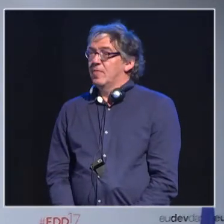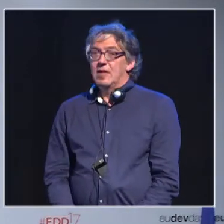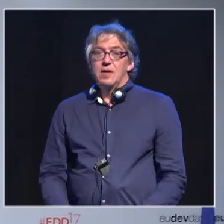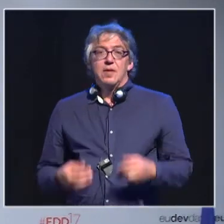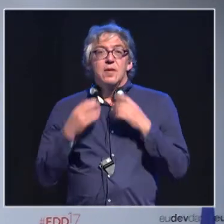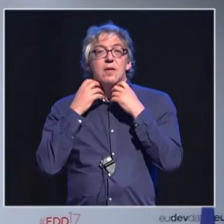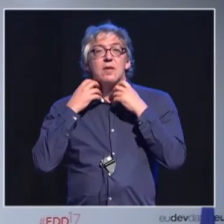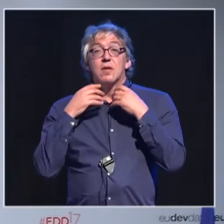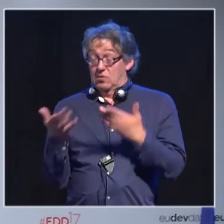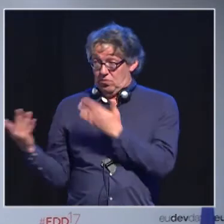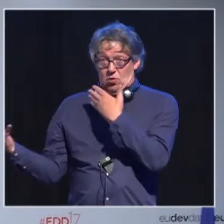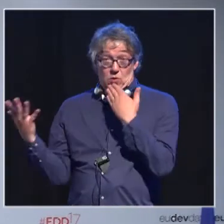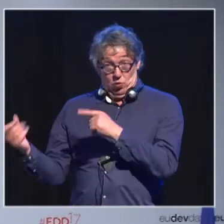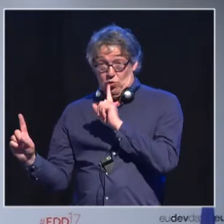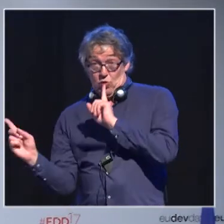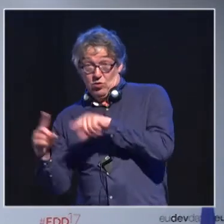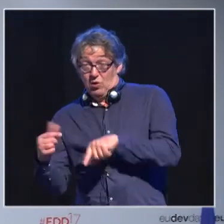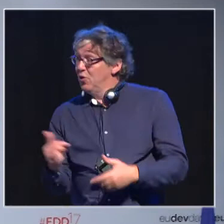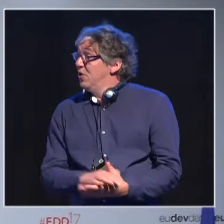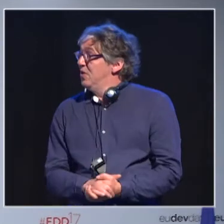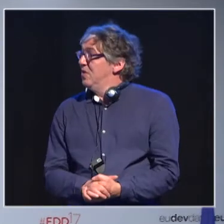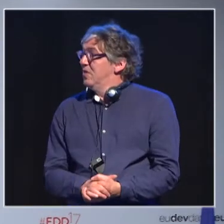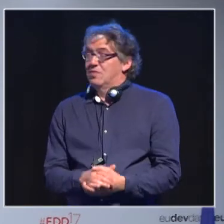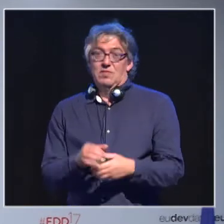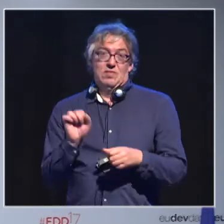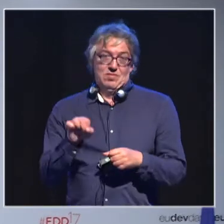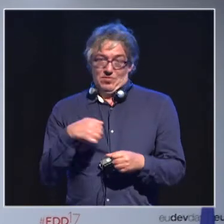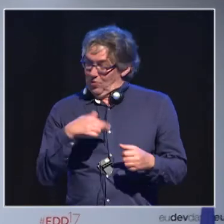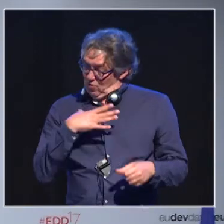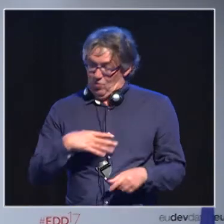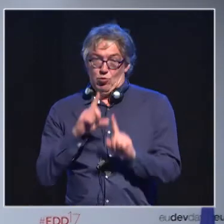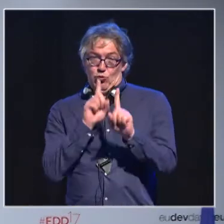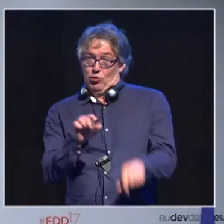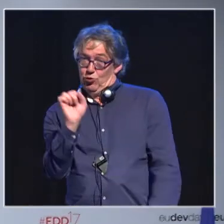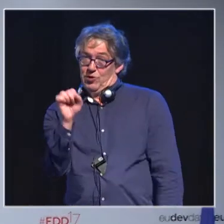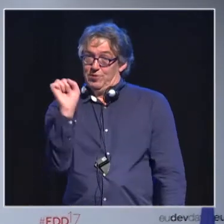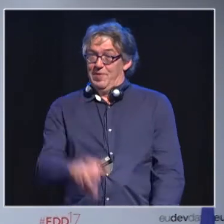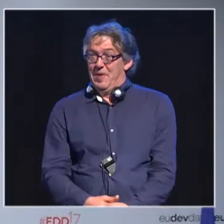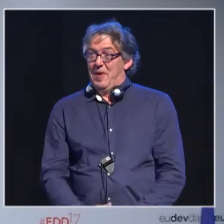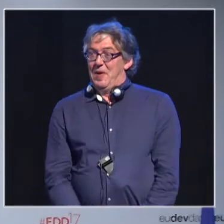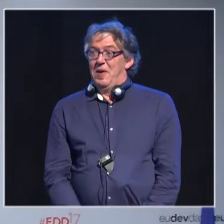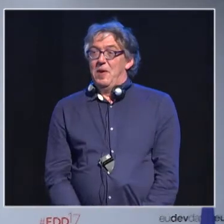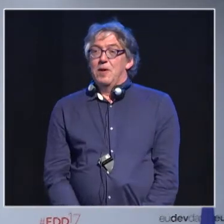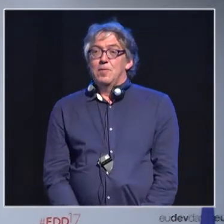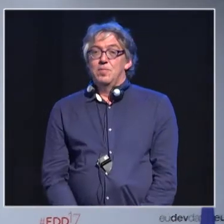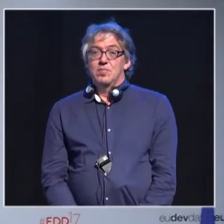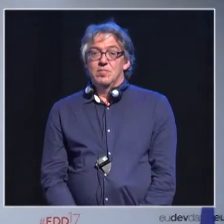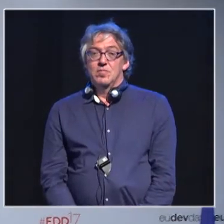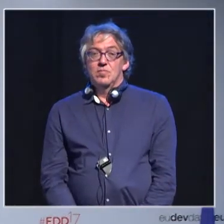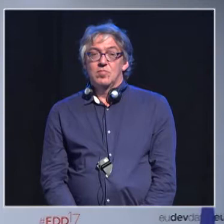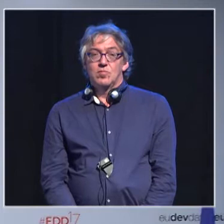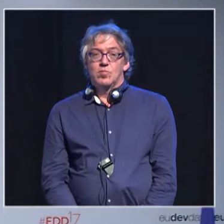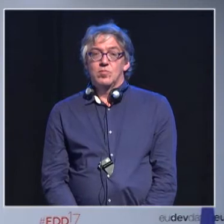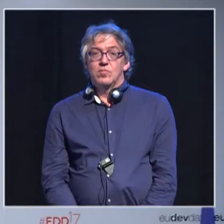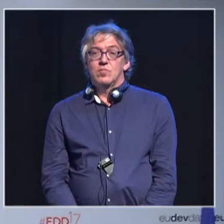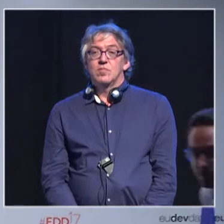want to react, Her Excellency? Yes, I would very much like to react to what Vice President Ansip just said.